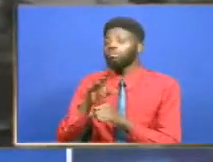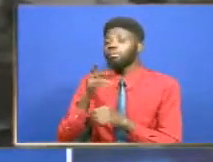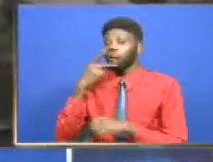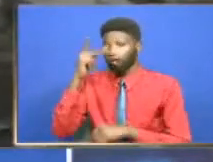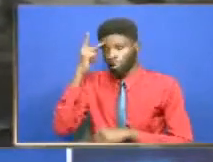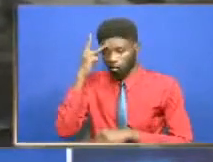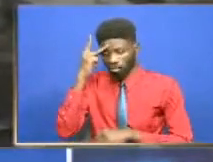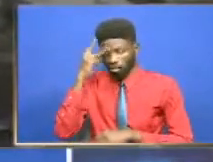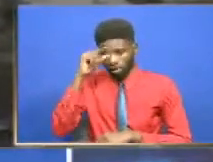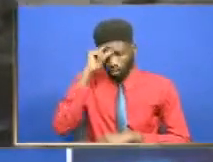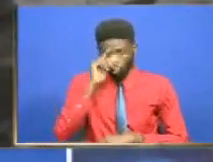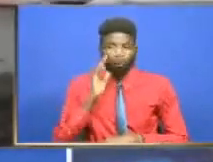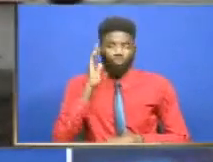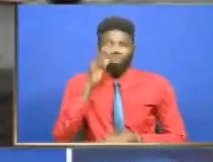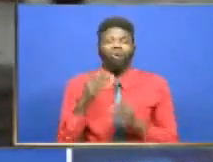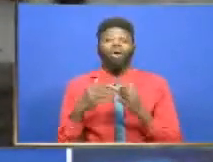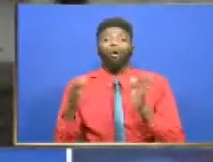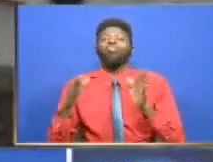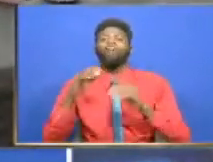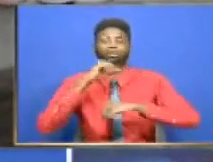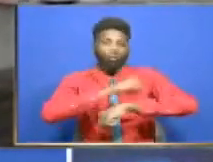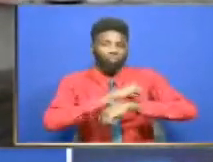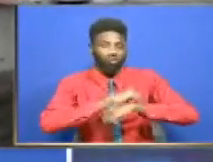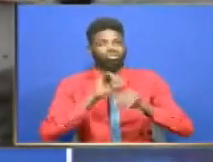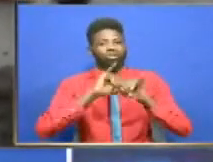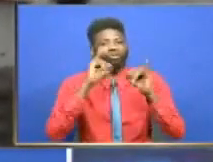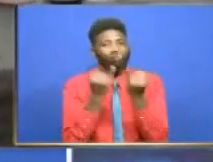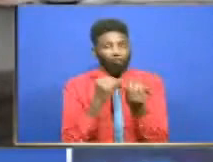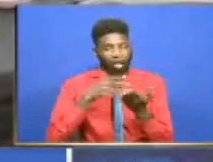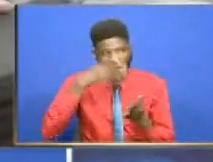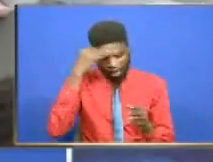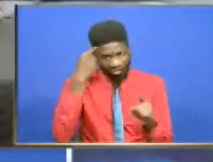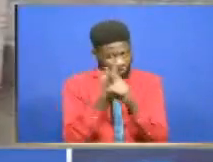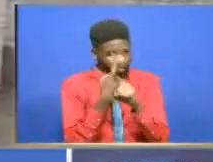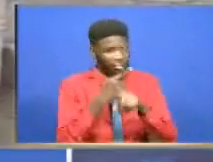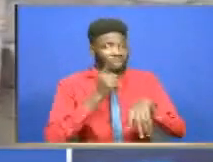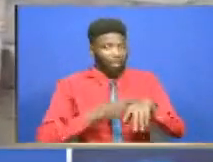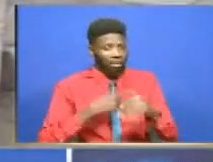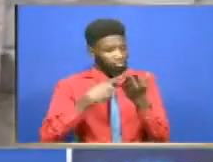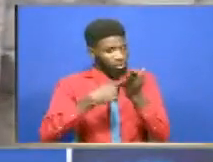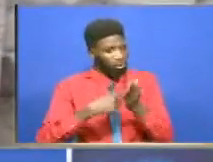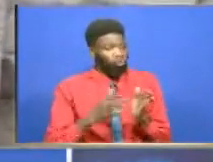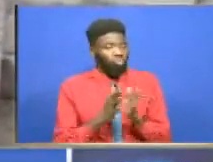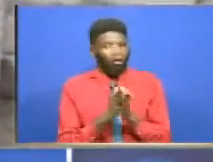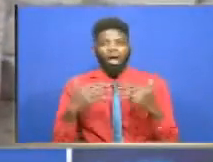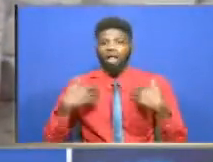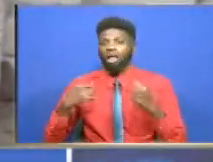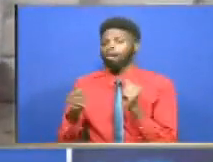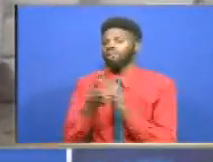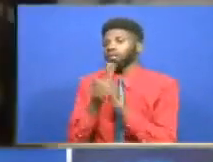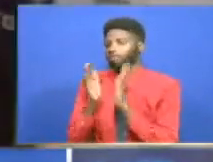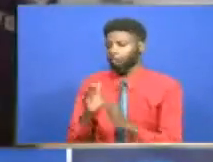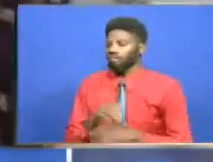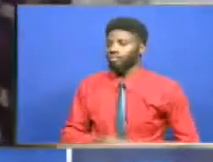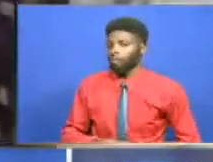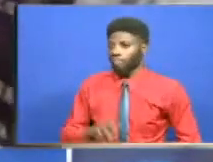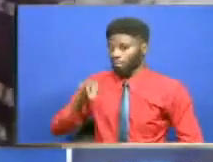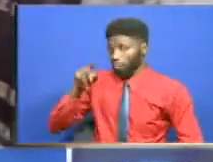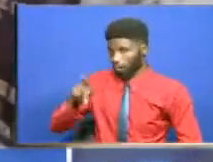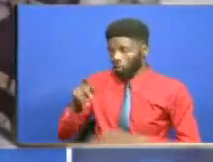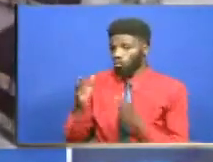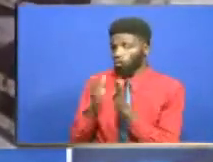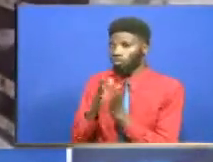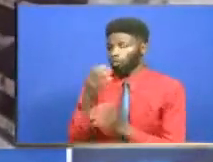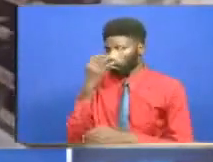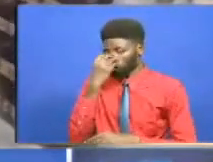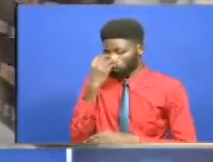institutions after extensive consultation with health experts. MPs allied to the deputy president demanded government officials